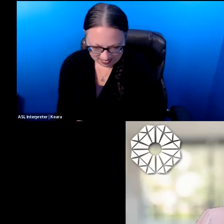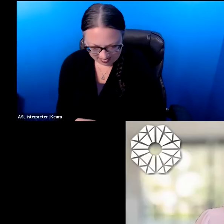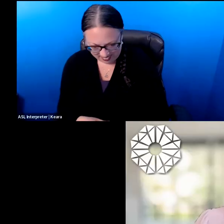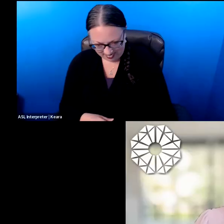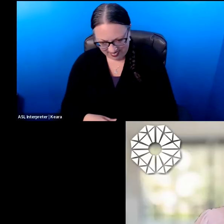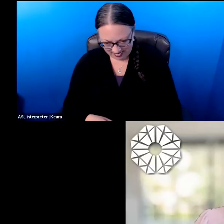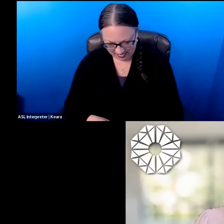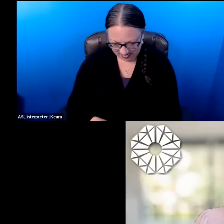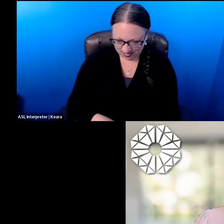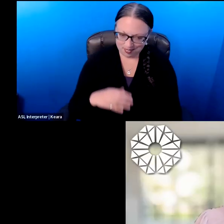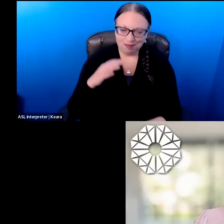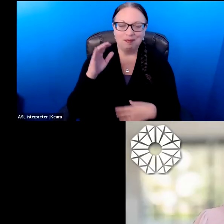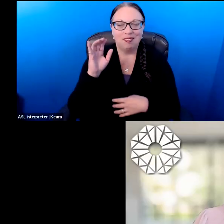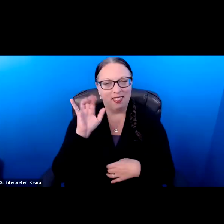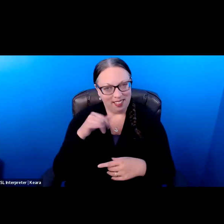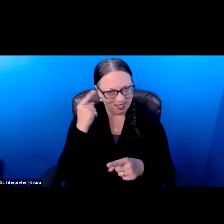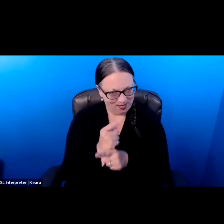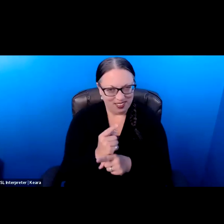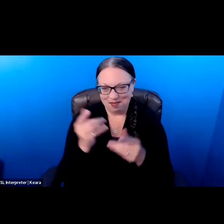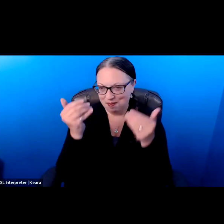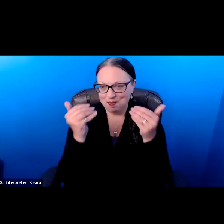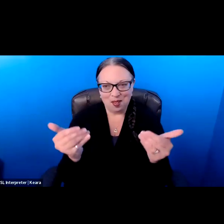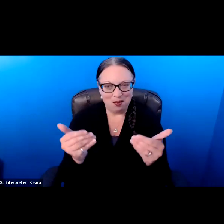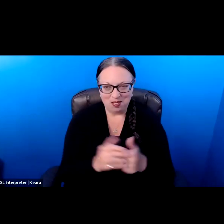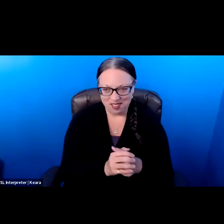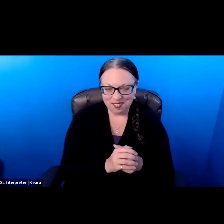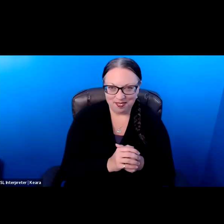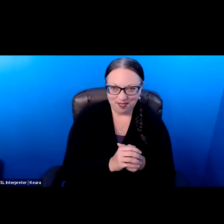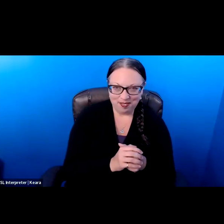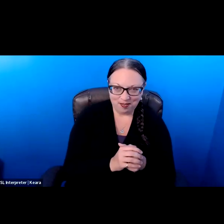That's right, Yvonne. All onward. Thank you so much. And